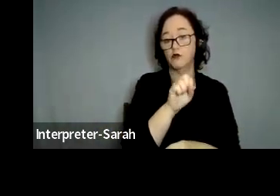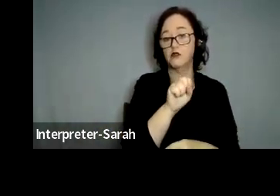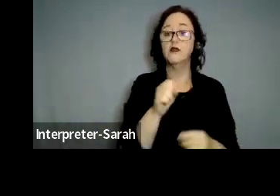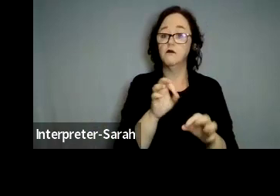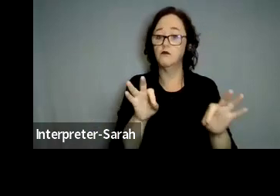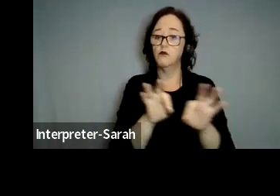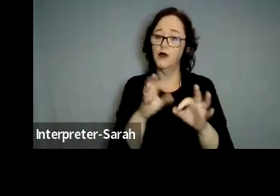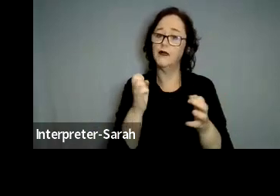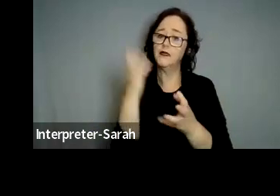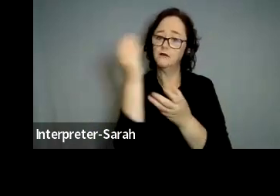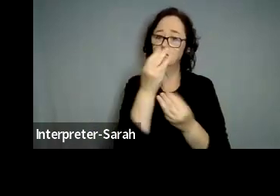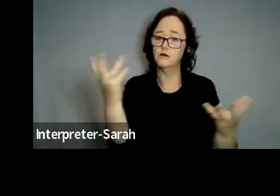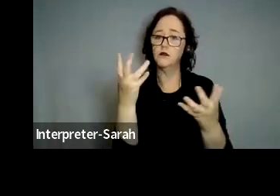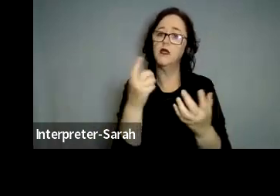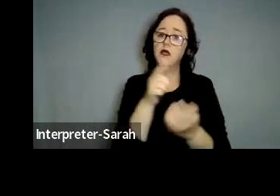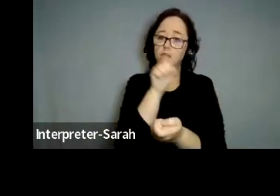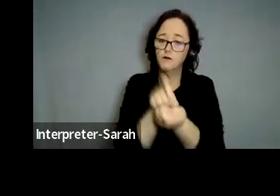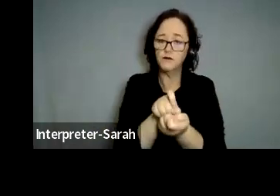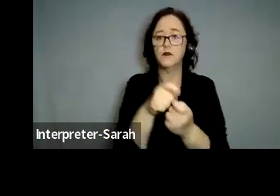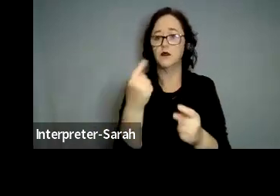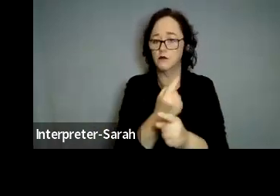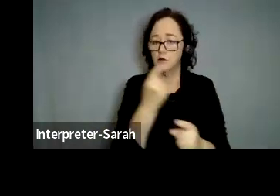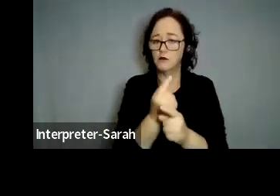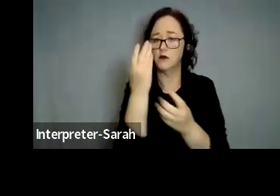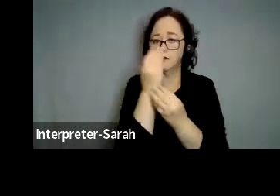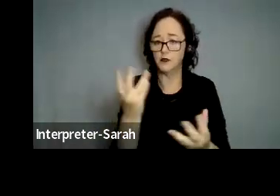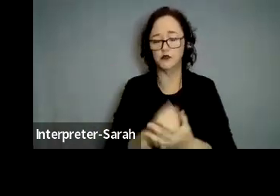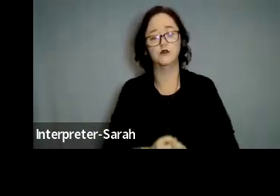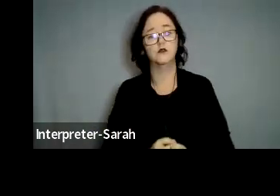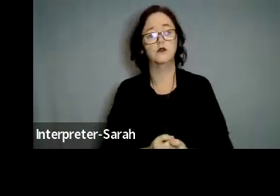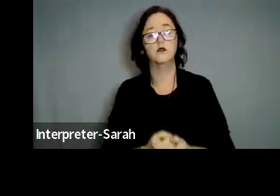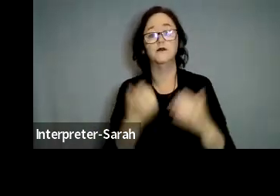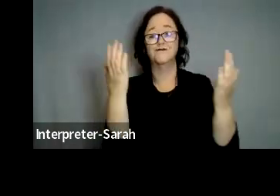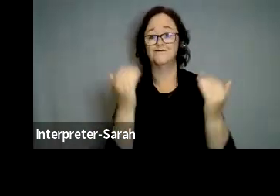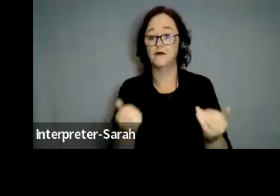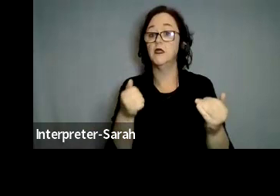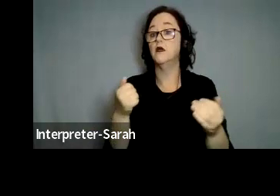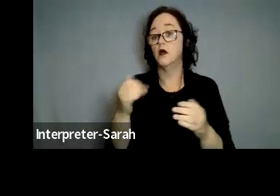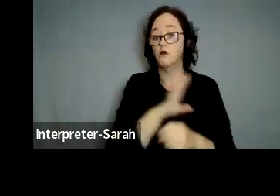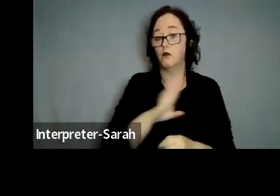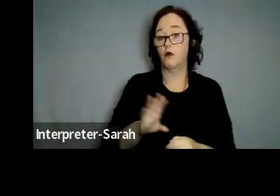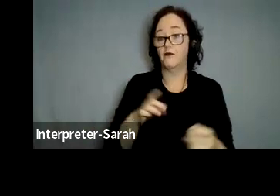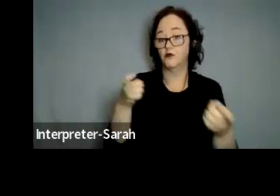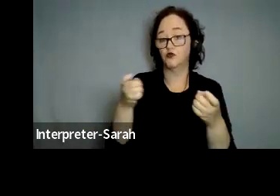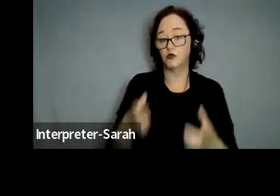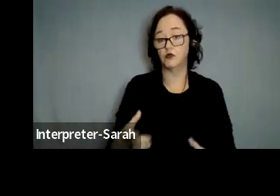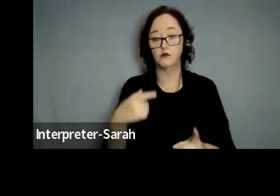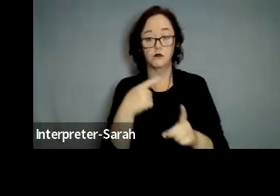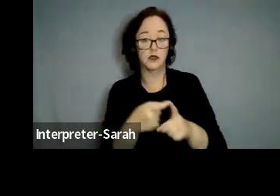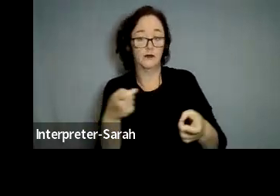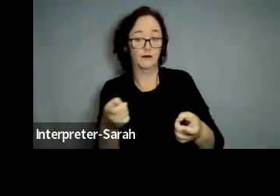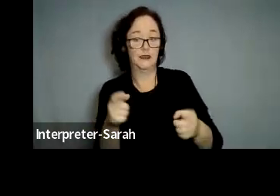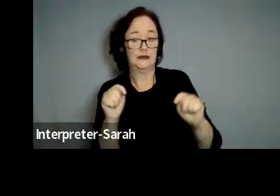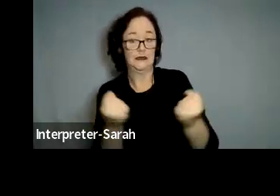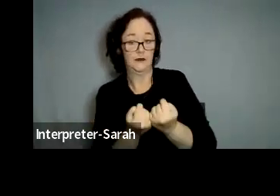I do want to talk a little bit here about the relationship of the board of directors and the management team. Now, some of you are thinking